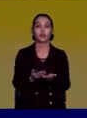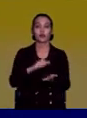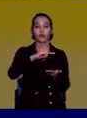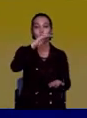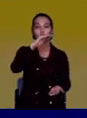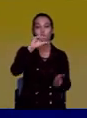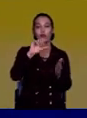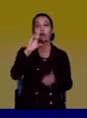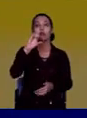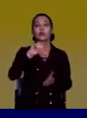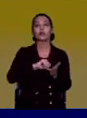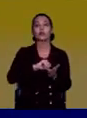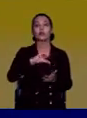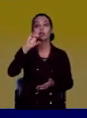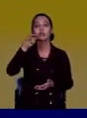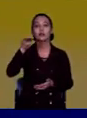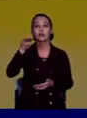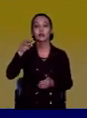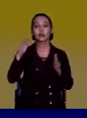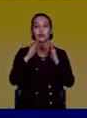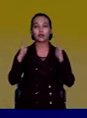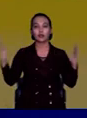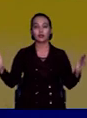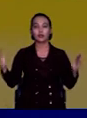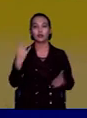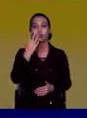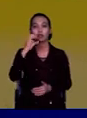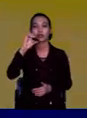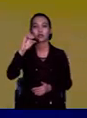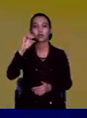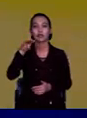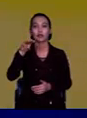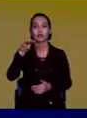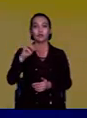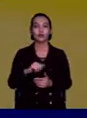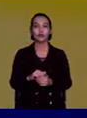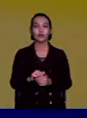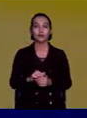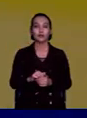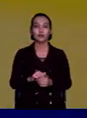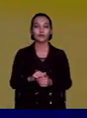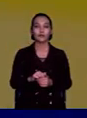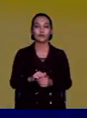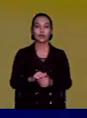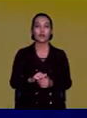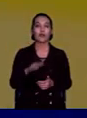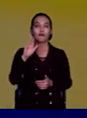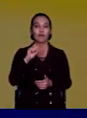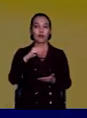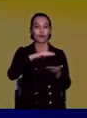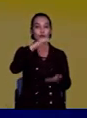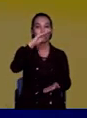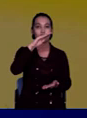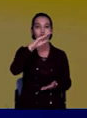bo'yi 6 sm, eni 4 sm bo'lgan va uning bo'yi 4 marta